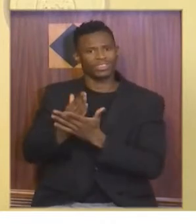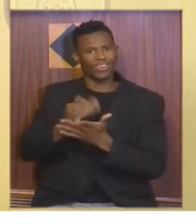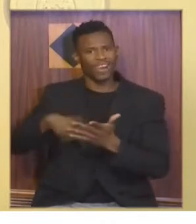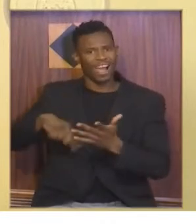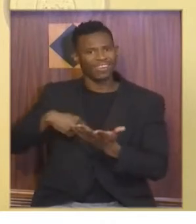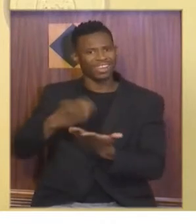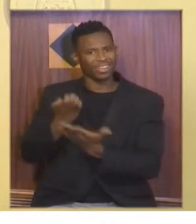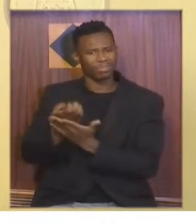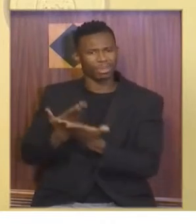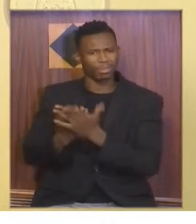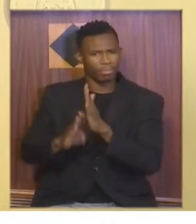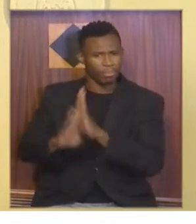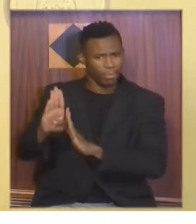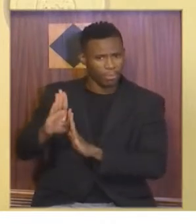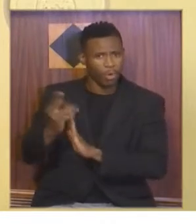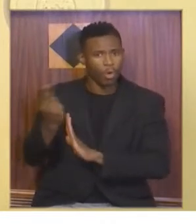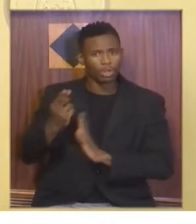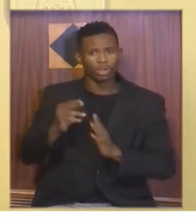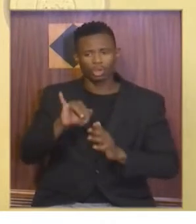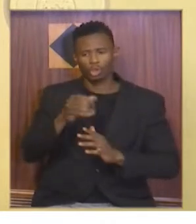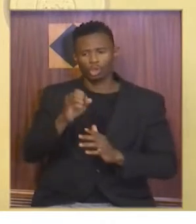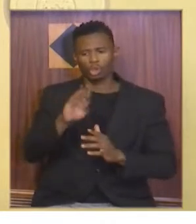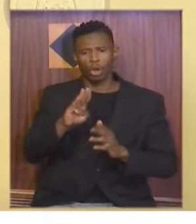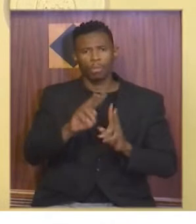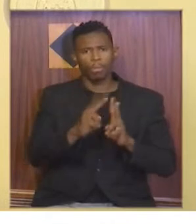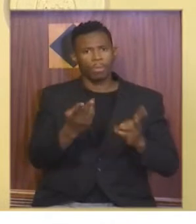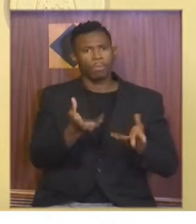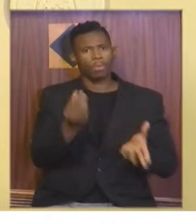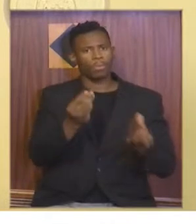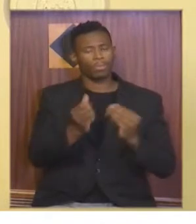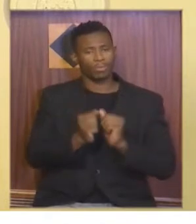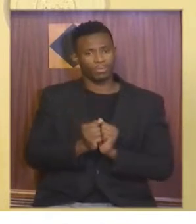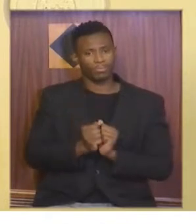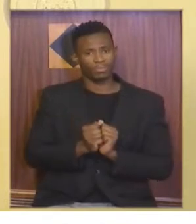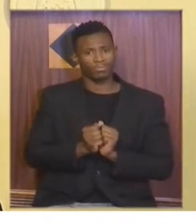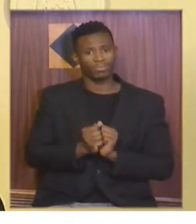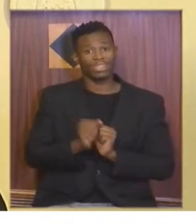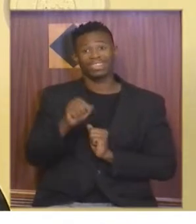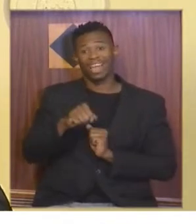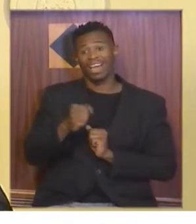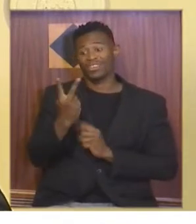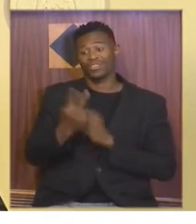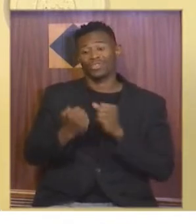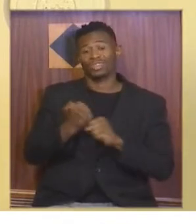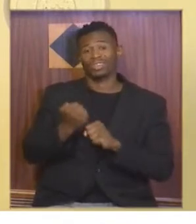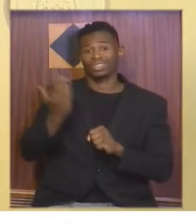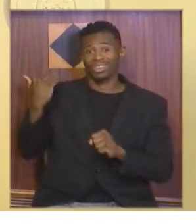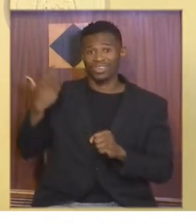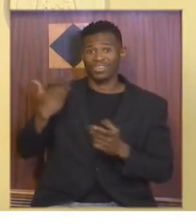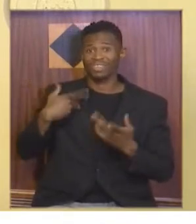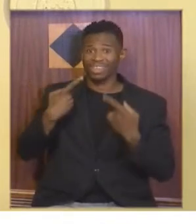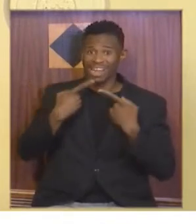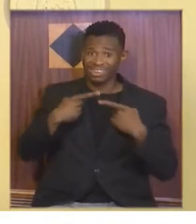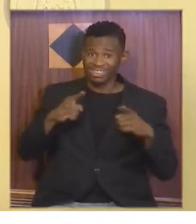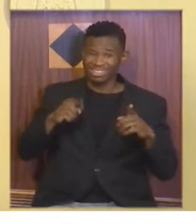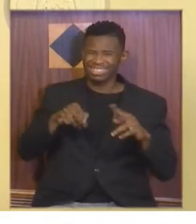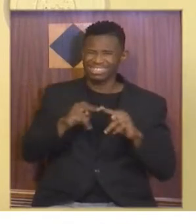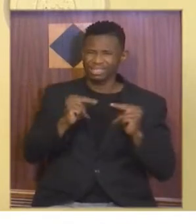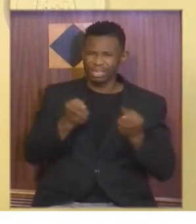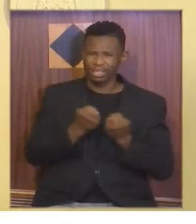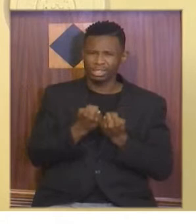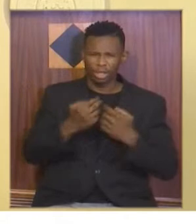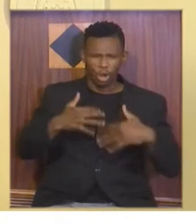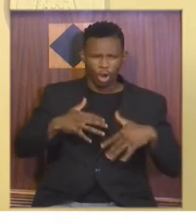needed jobs. 2 years ago, as we announced the start of a nationwide lockdown, I said